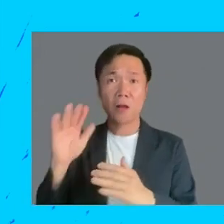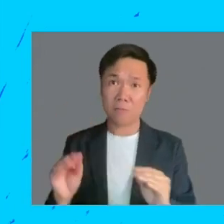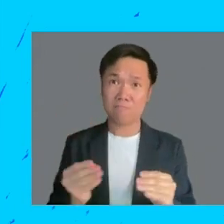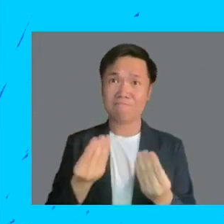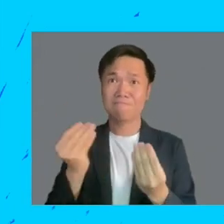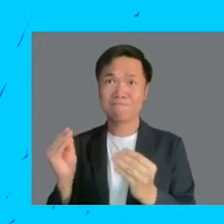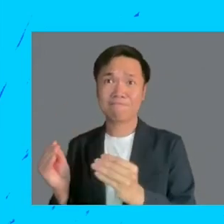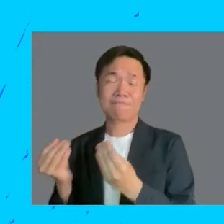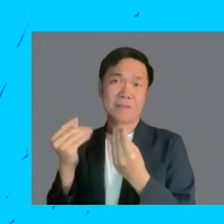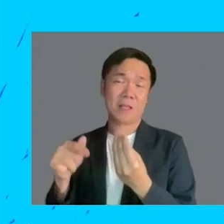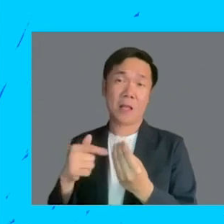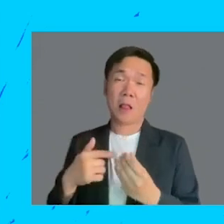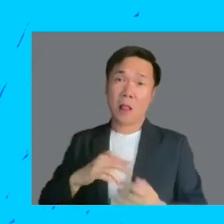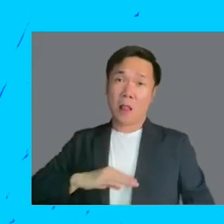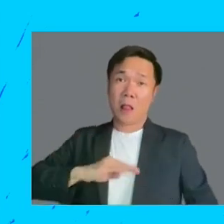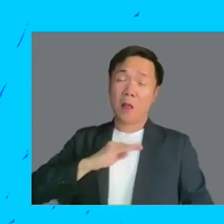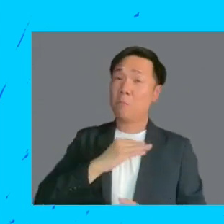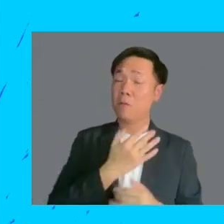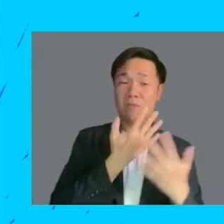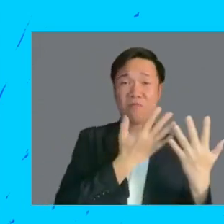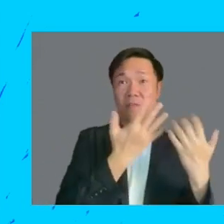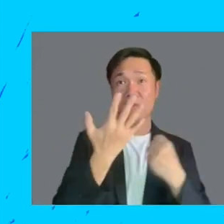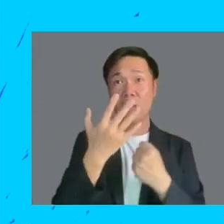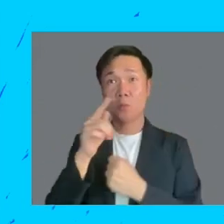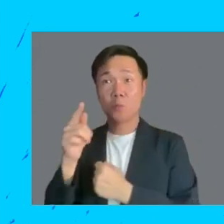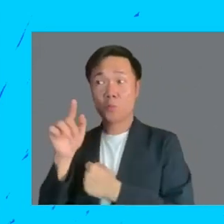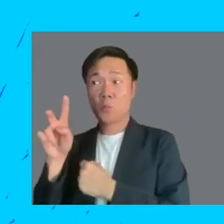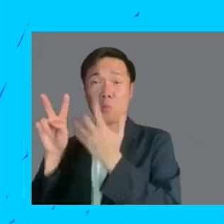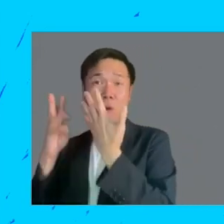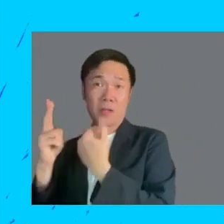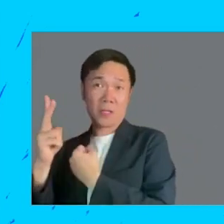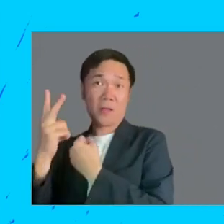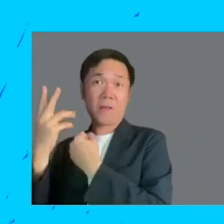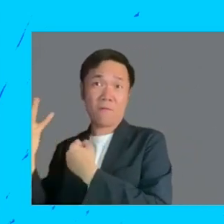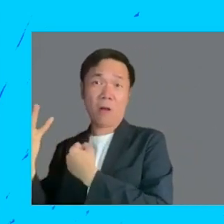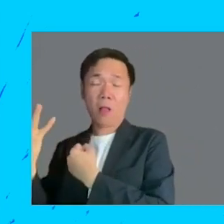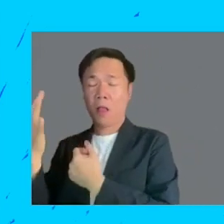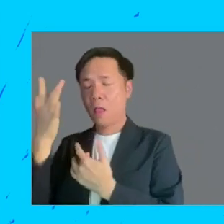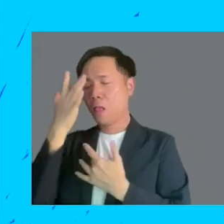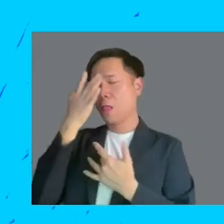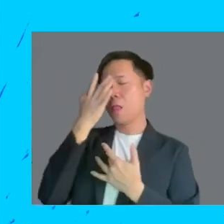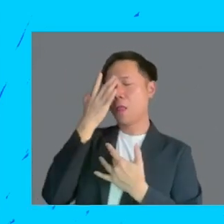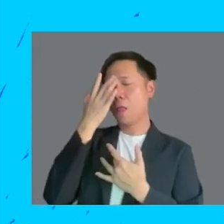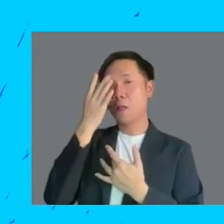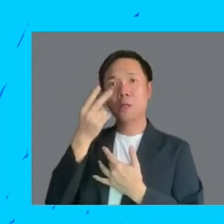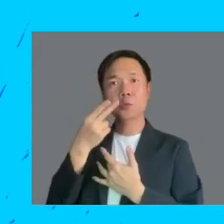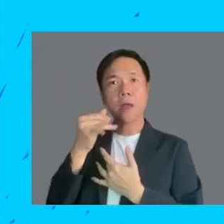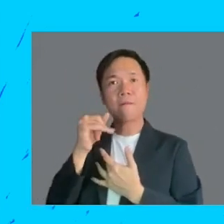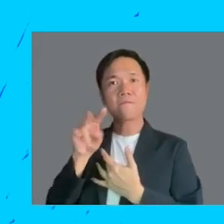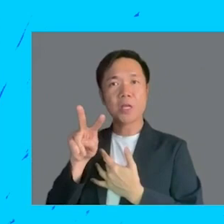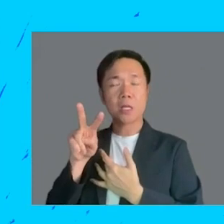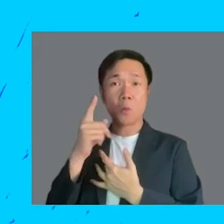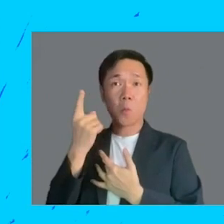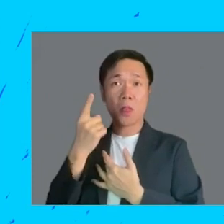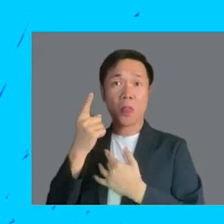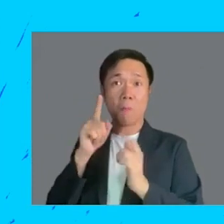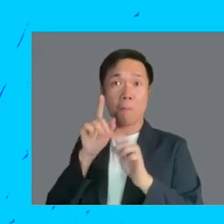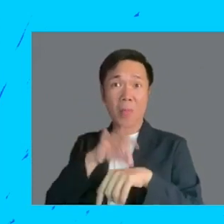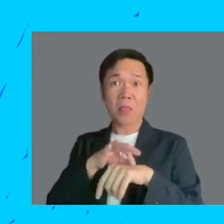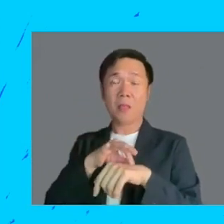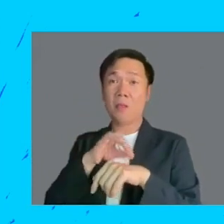woman aged 15 to 24 years acquired HIV in 2024 in sub-Saharan